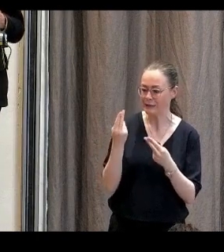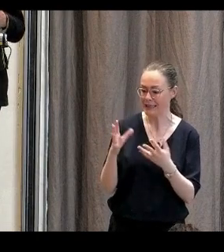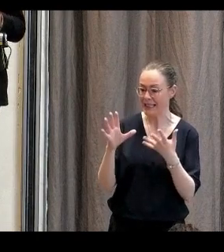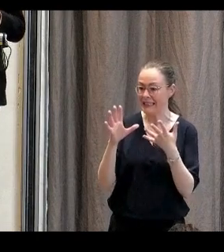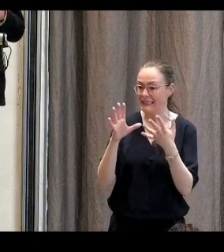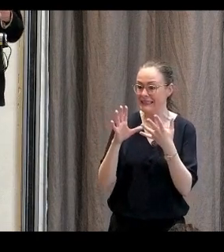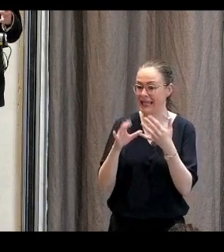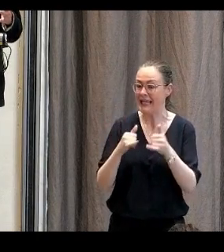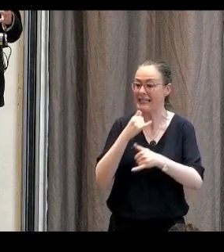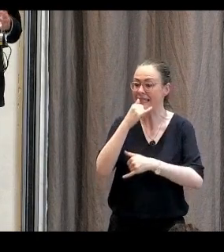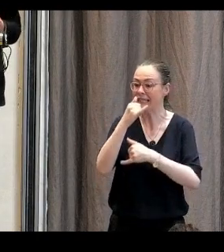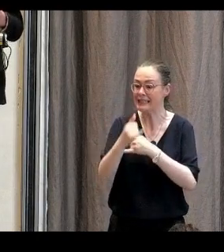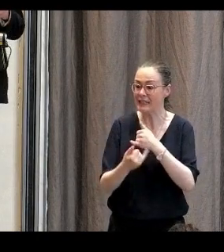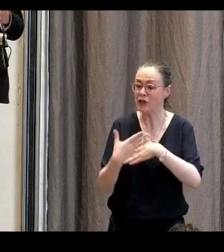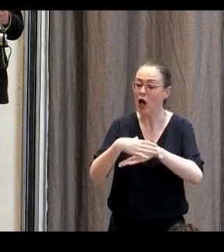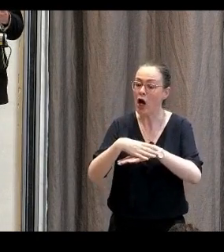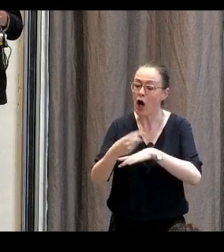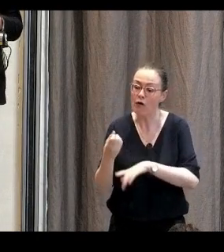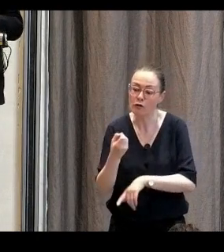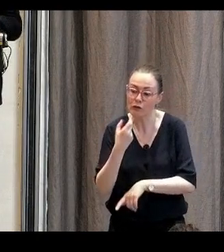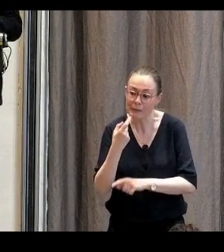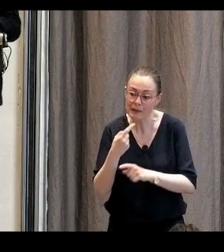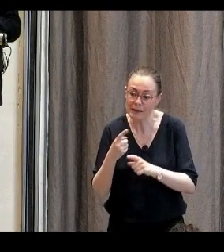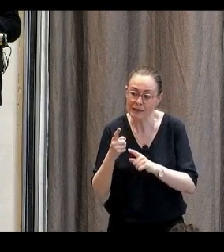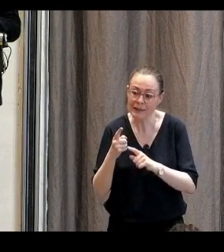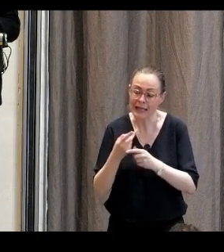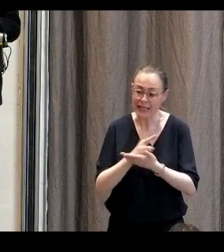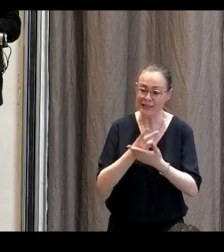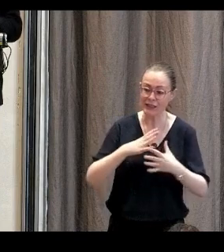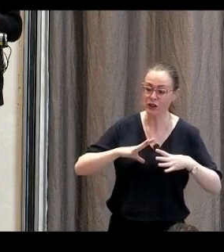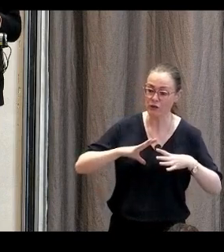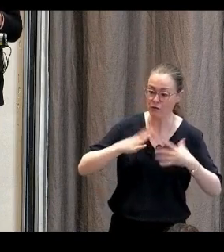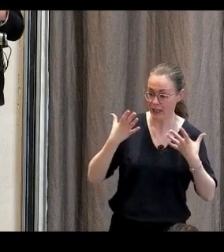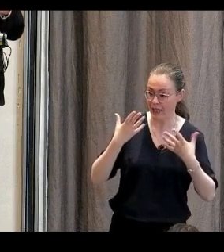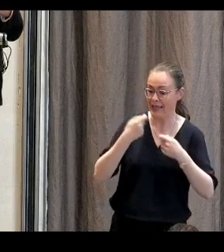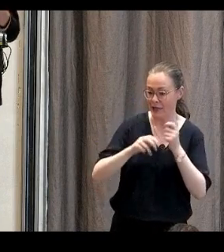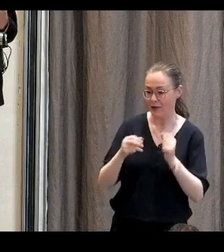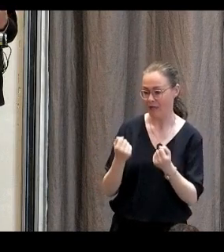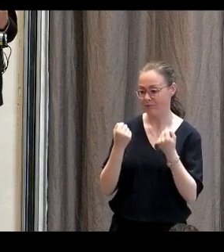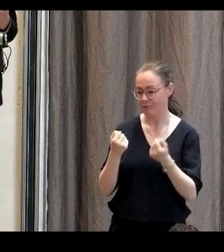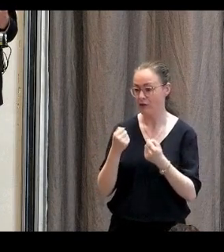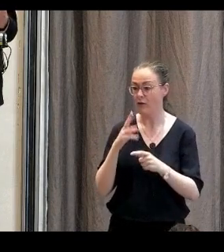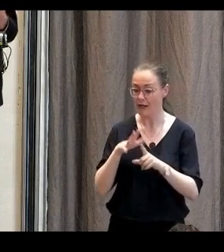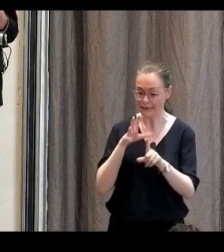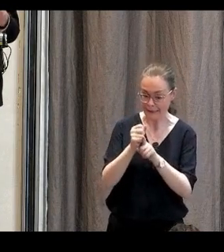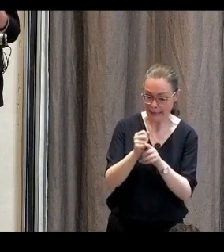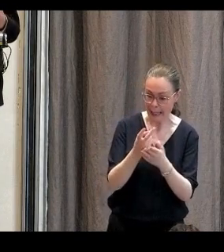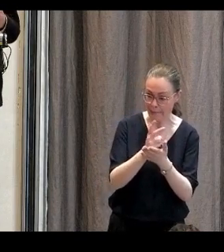years off treatment and seizure-free before you can drive a bus or a lorry. So when we diagnose epilepsy in